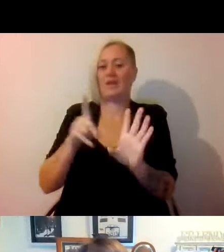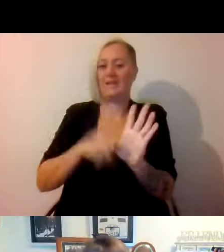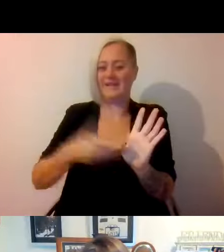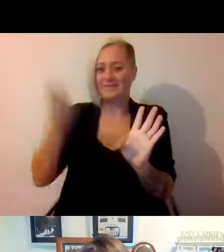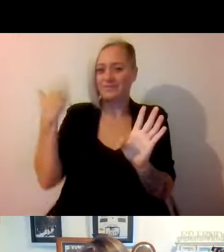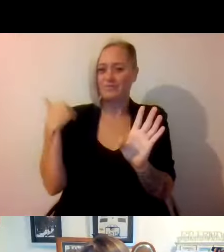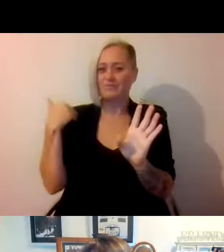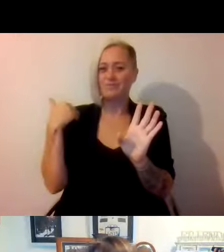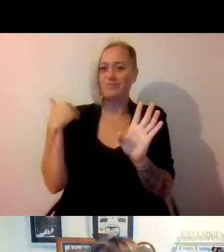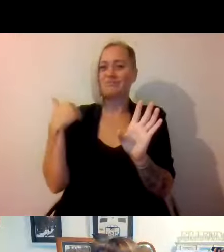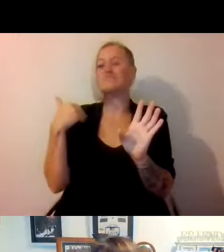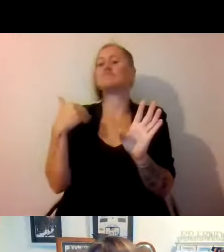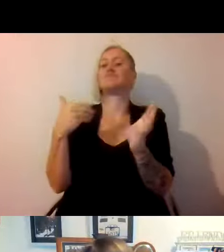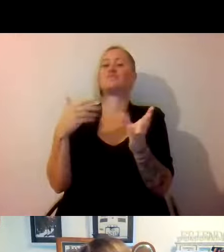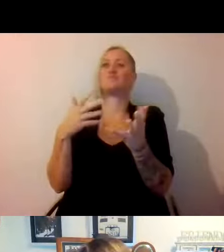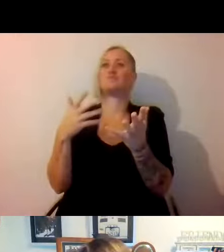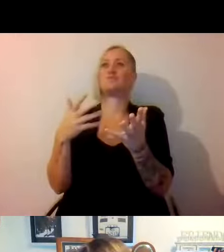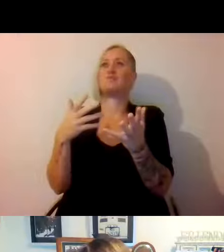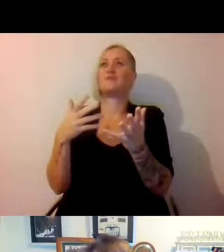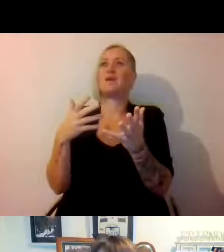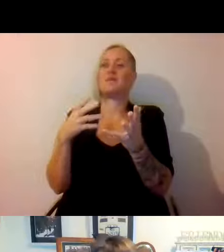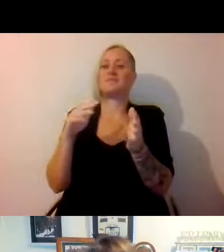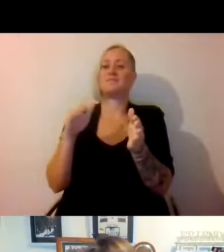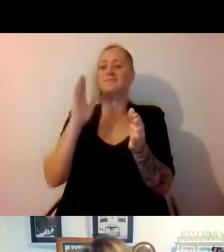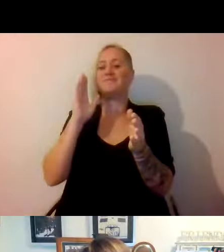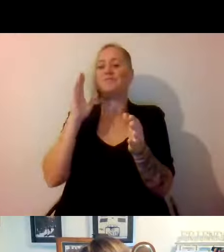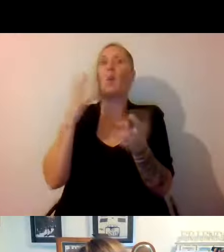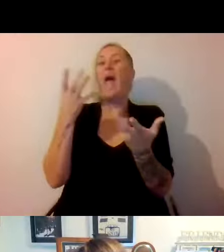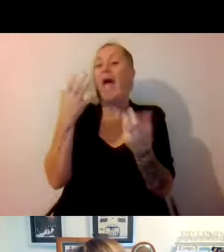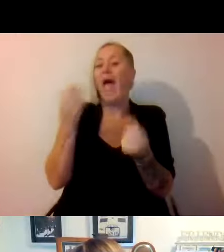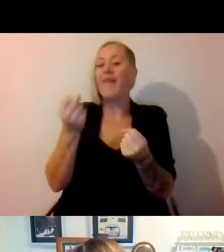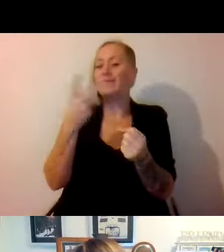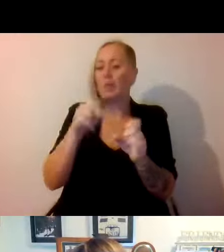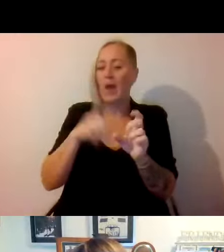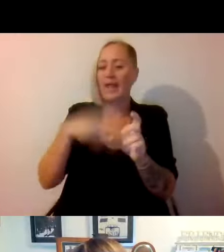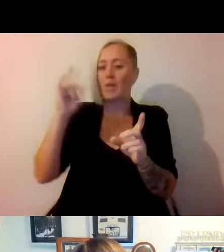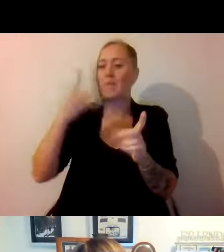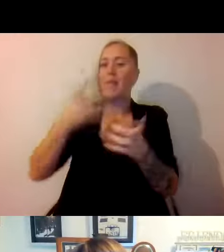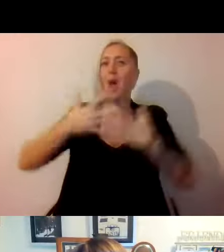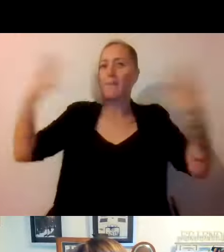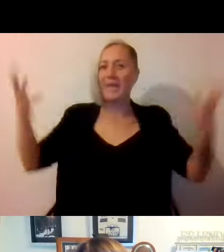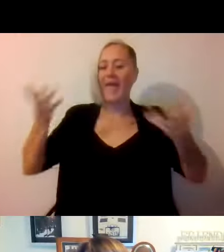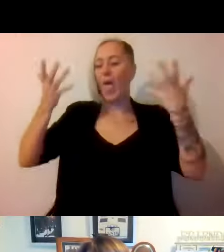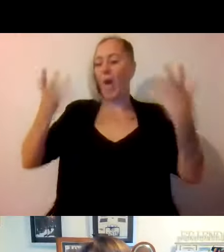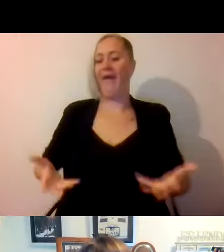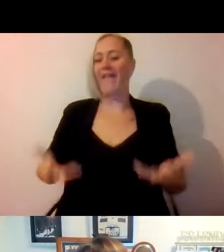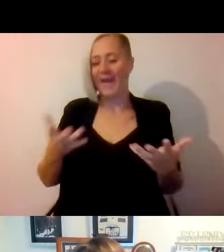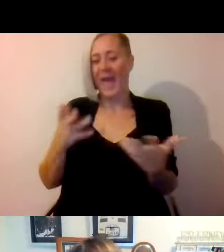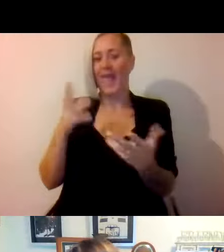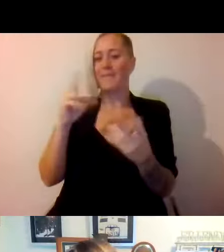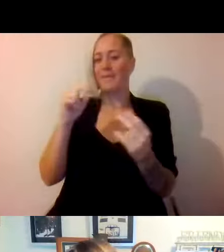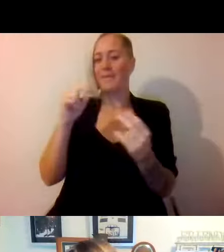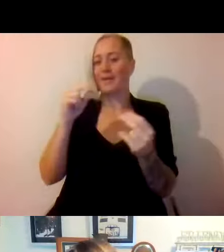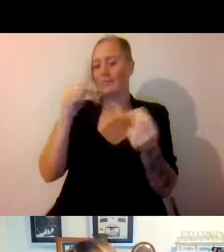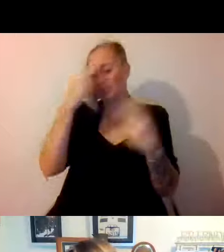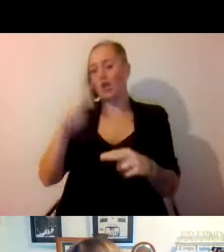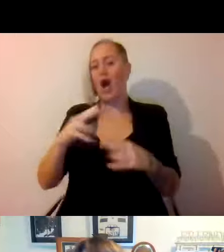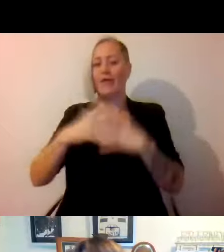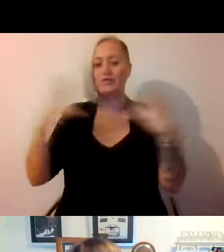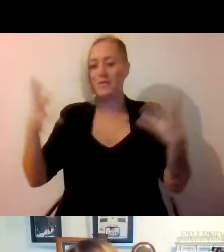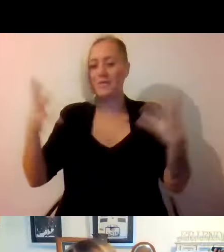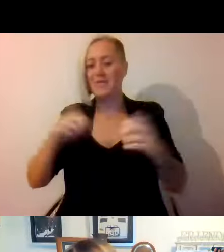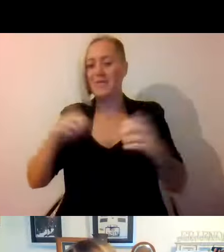were there 20 years ago, but they weighed a huge amount. They had very short batteries and they were usually breaking down. Whereas now they're